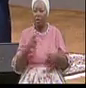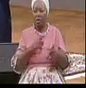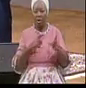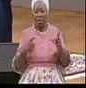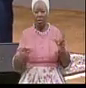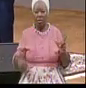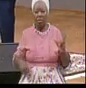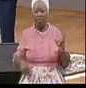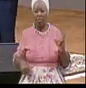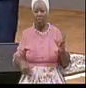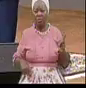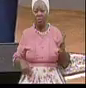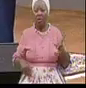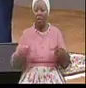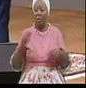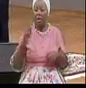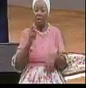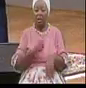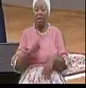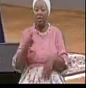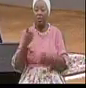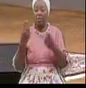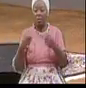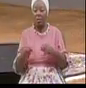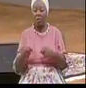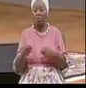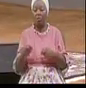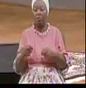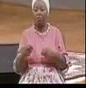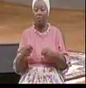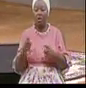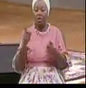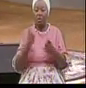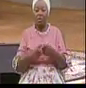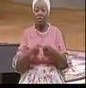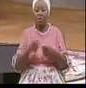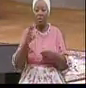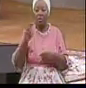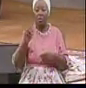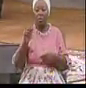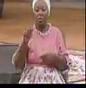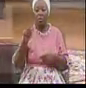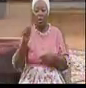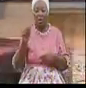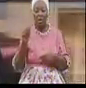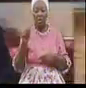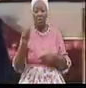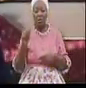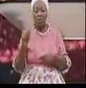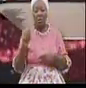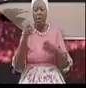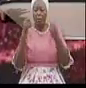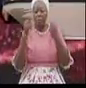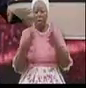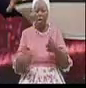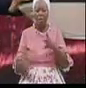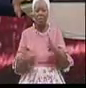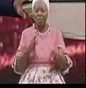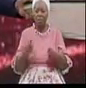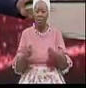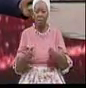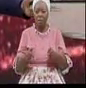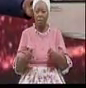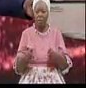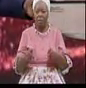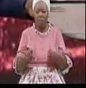the Lord. By the time you come to Matthew, many people, even